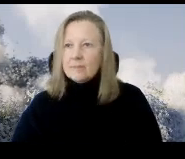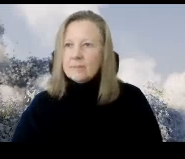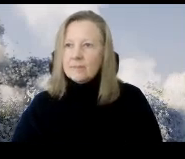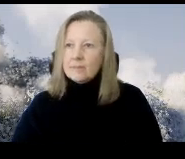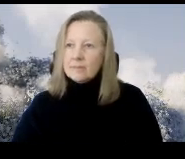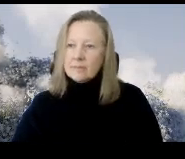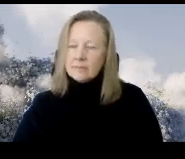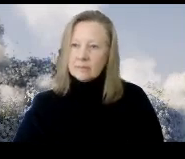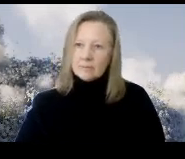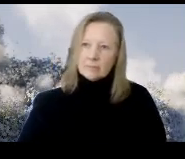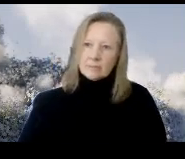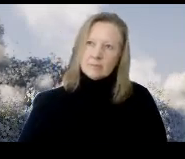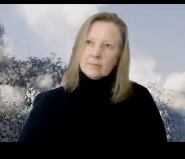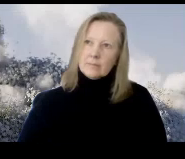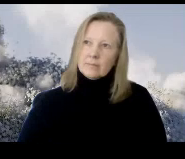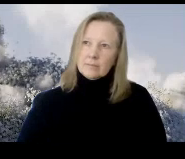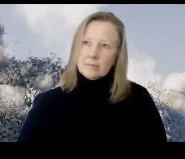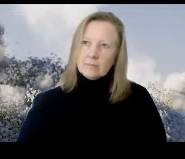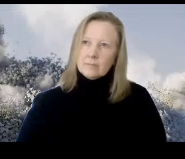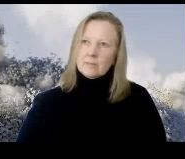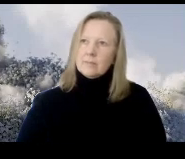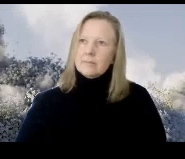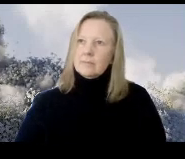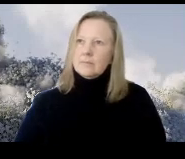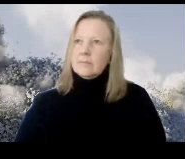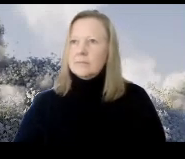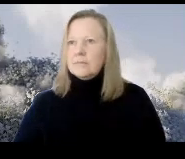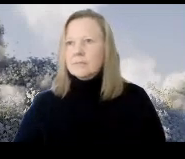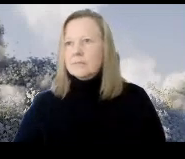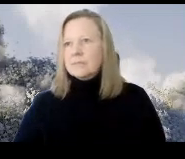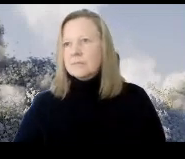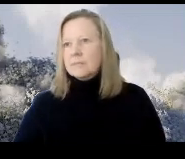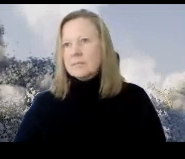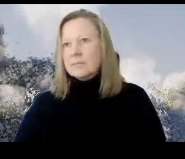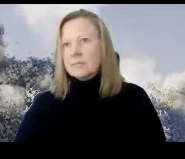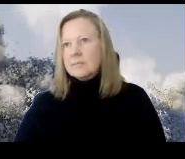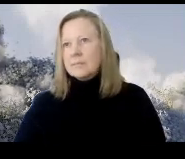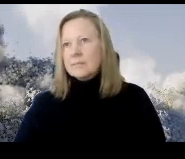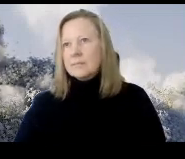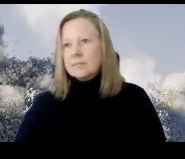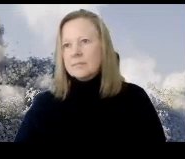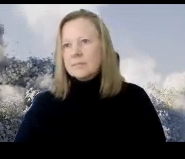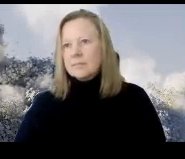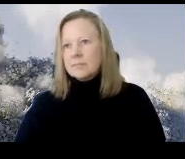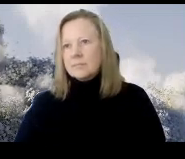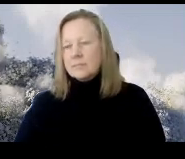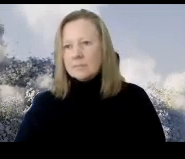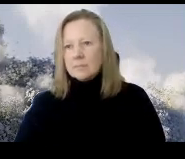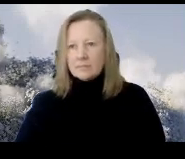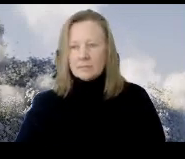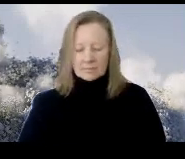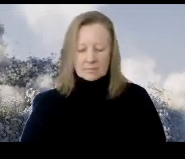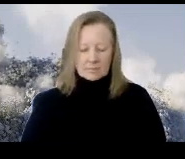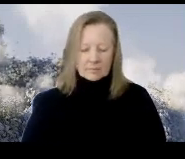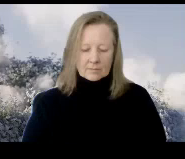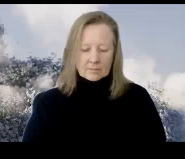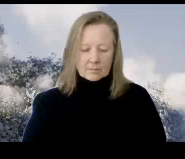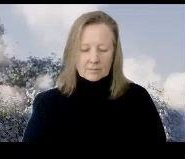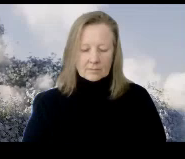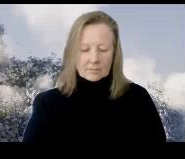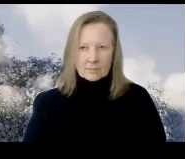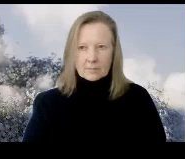correctly. But you can also say, sorry, could you repeat that again? And they will also repeat it. So you get kind of both options. So